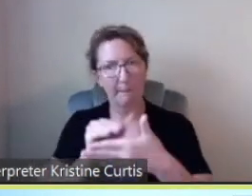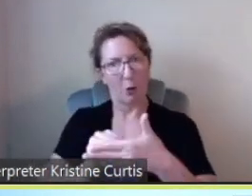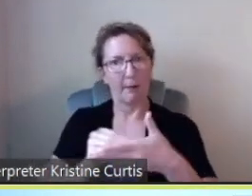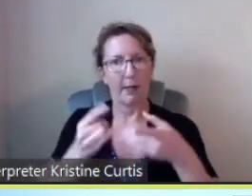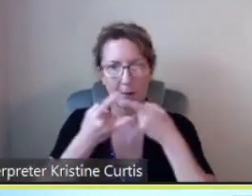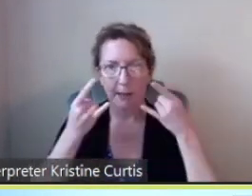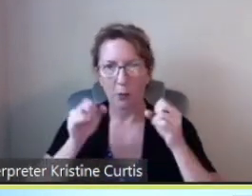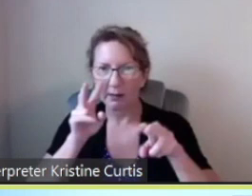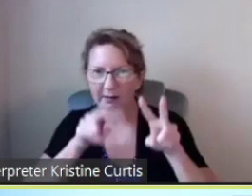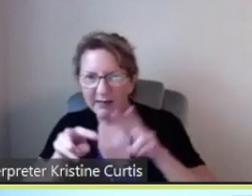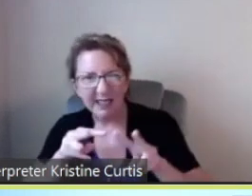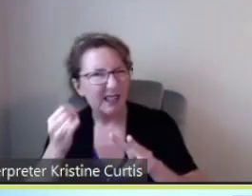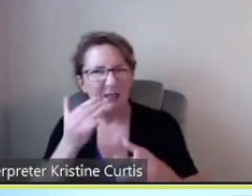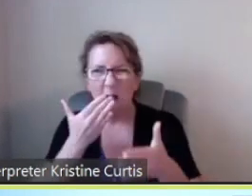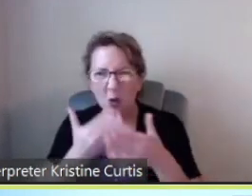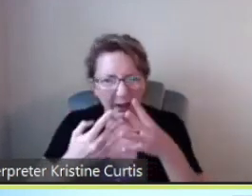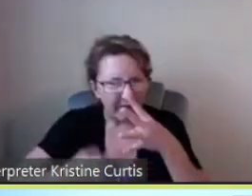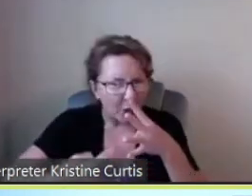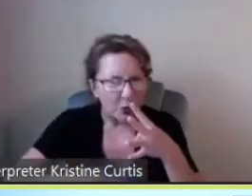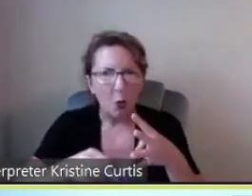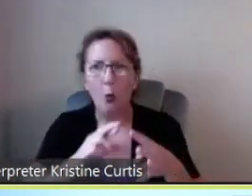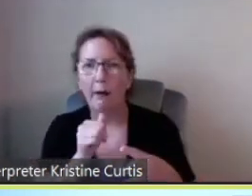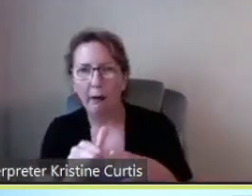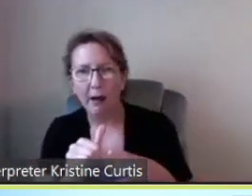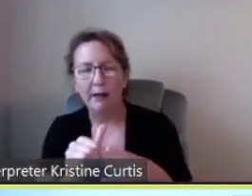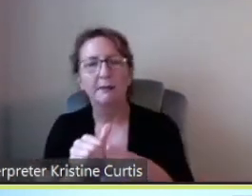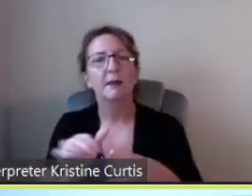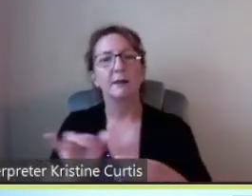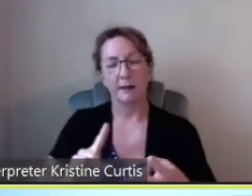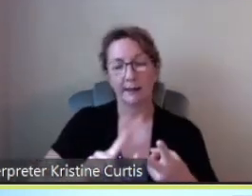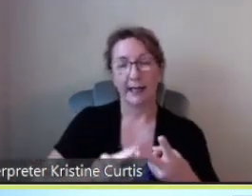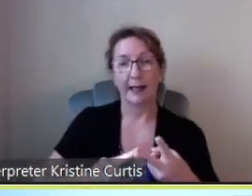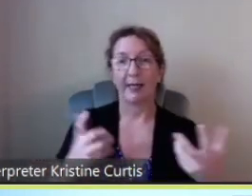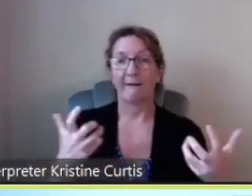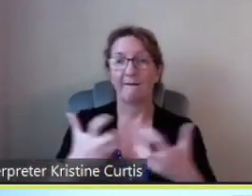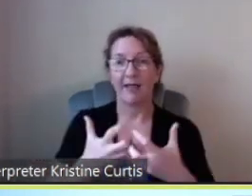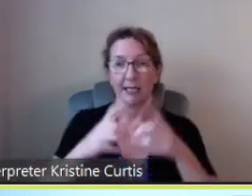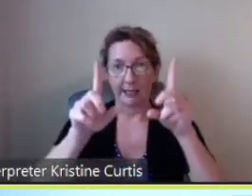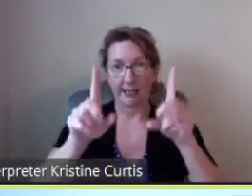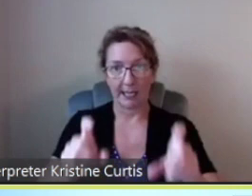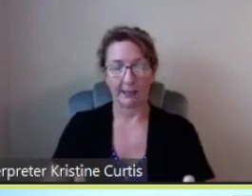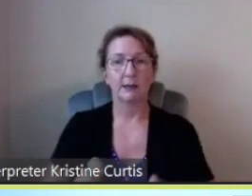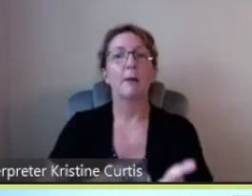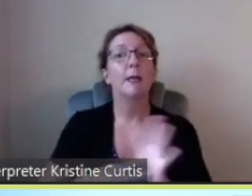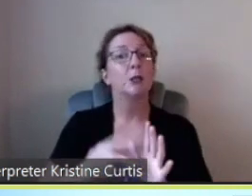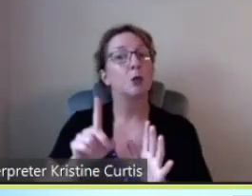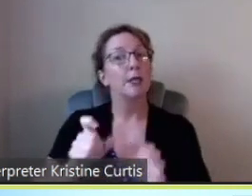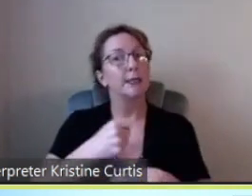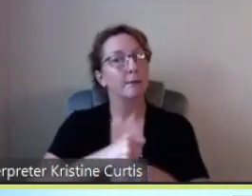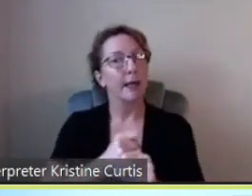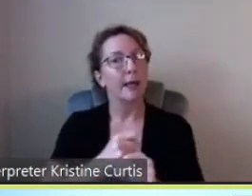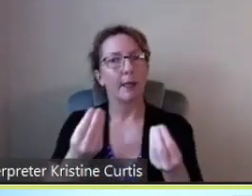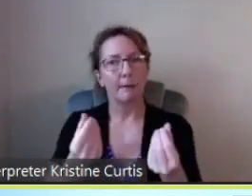its filtration performance. And the second aspect is the fit test, which means that we need to manufacture these materials into the entire